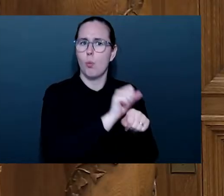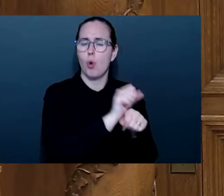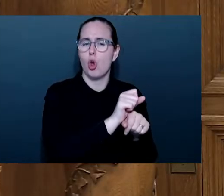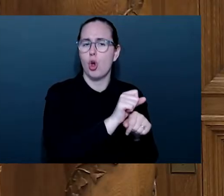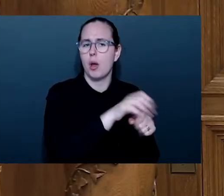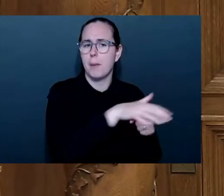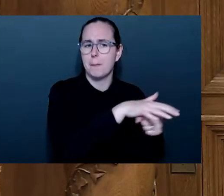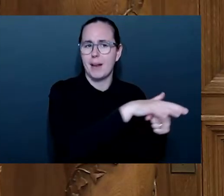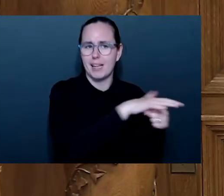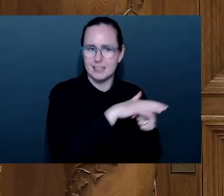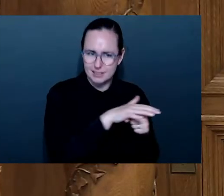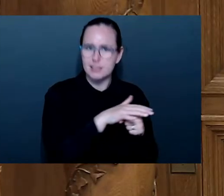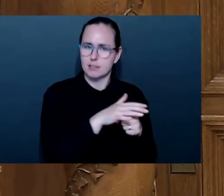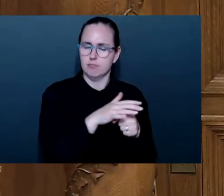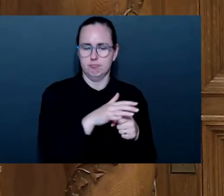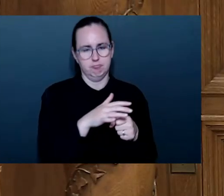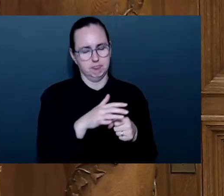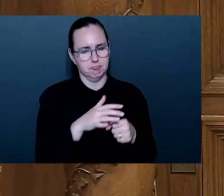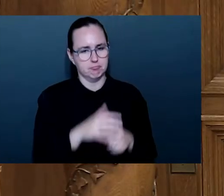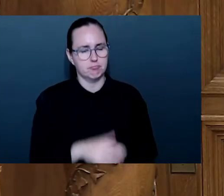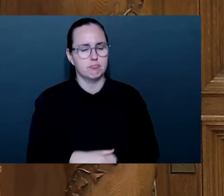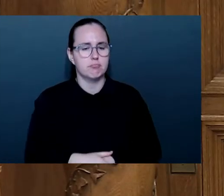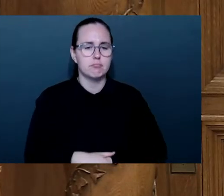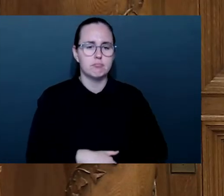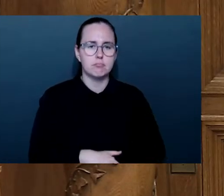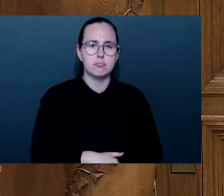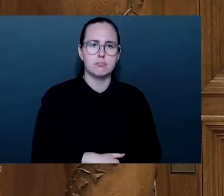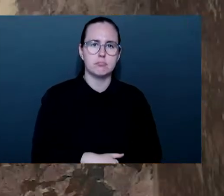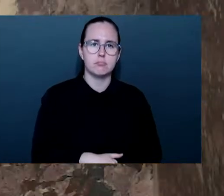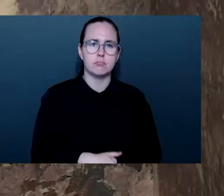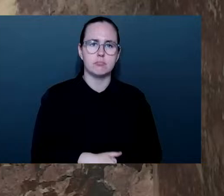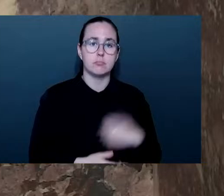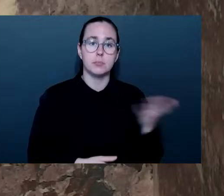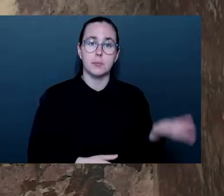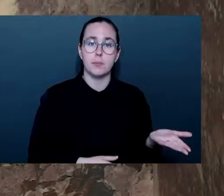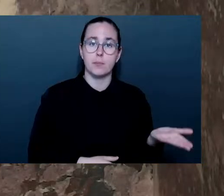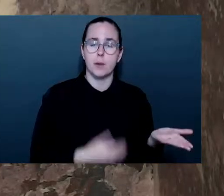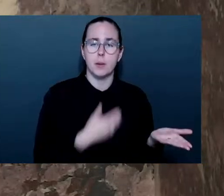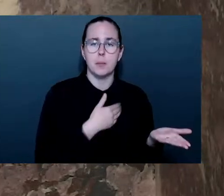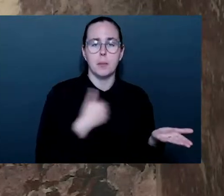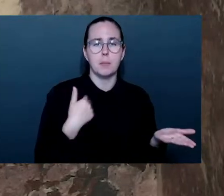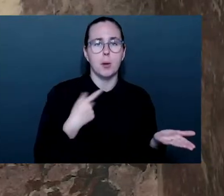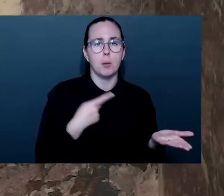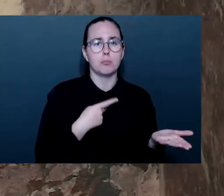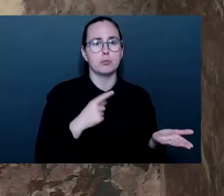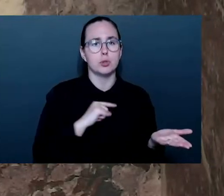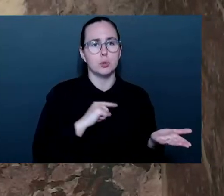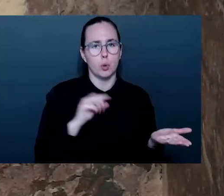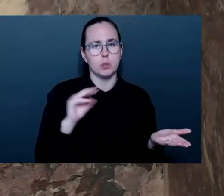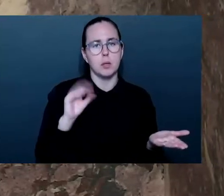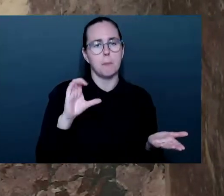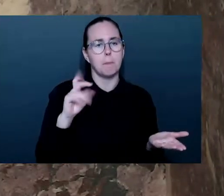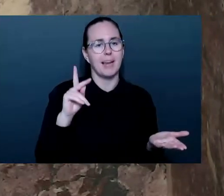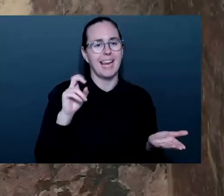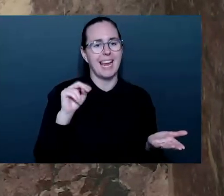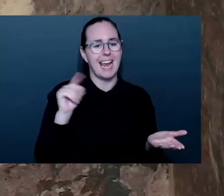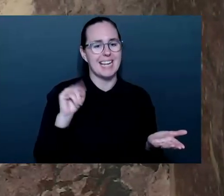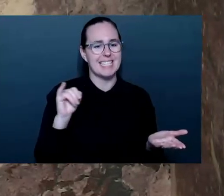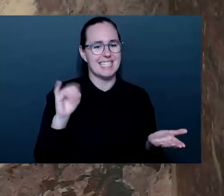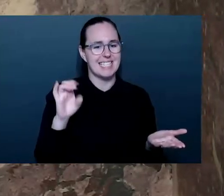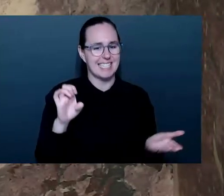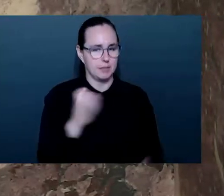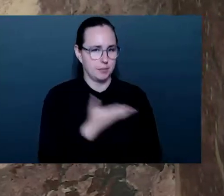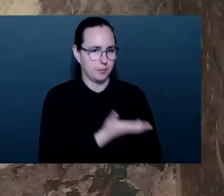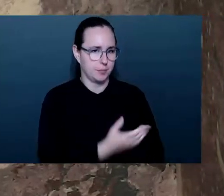Member for Prince George Mackenzie. Well, the BC Nurses Union has been clear that nurses do not feel safe in our hospitals. That's a